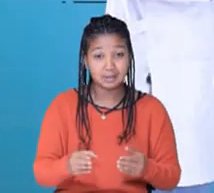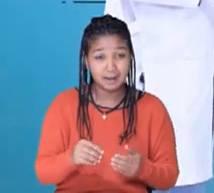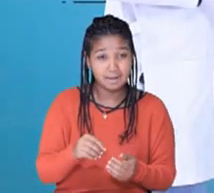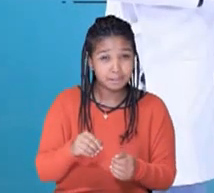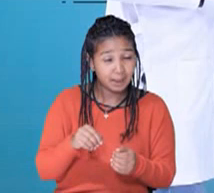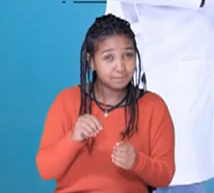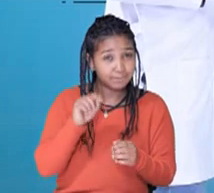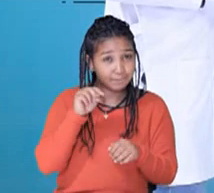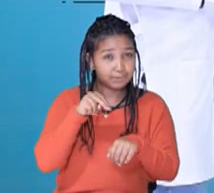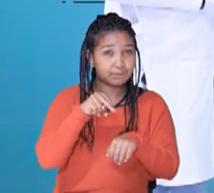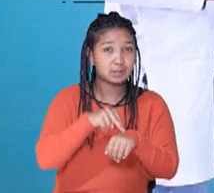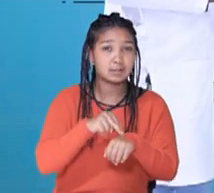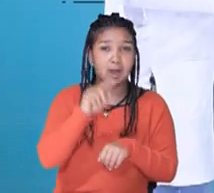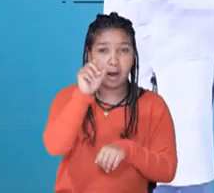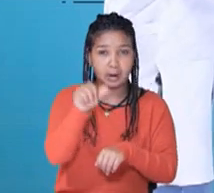a fixed axis.